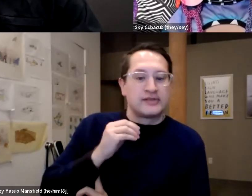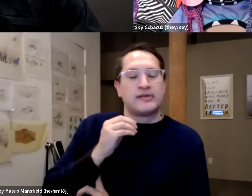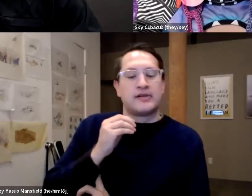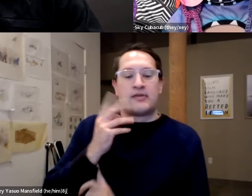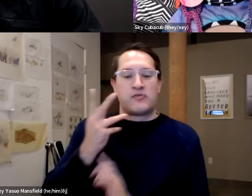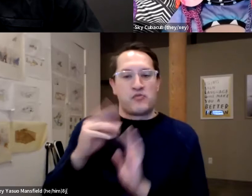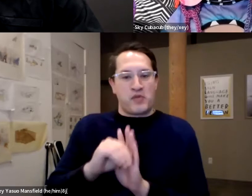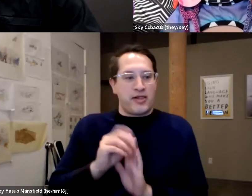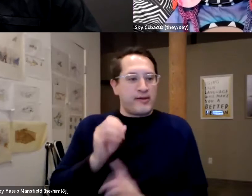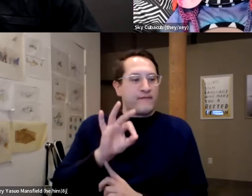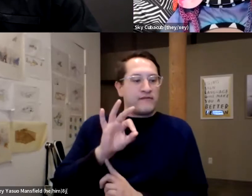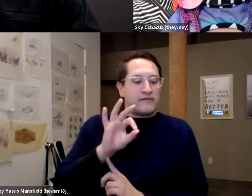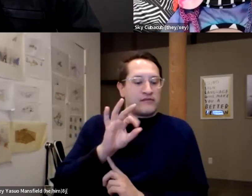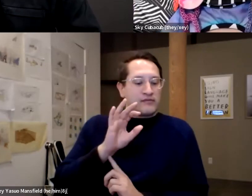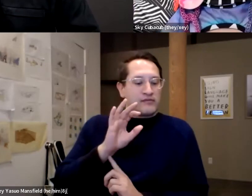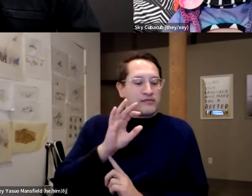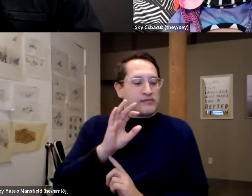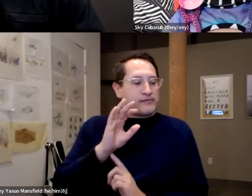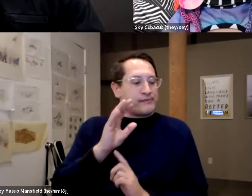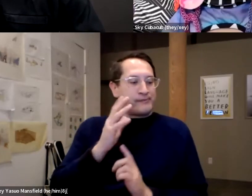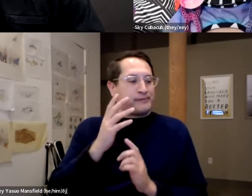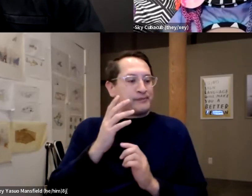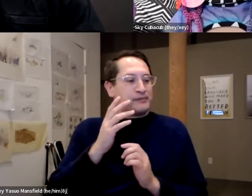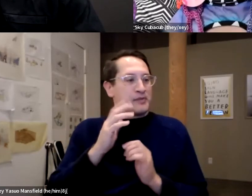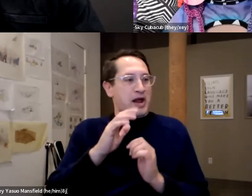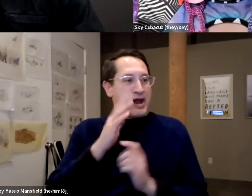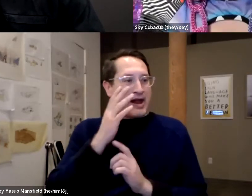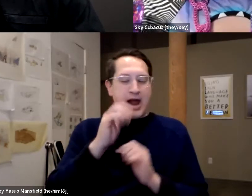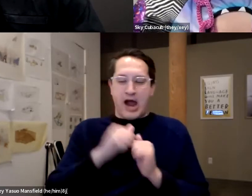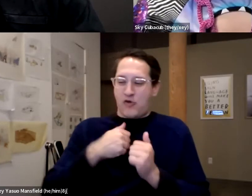holistic experience, the modeling of